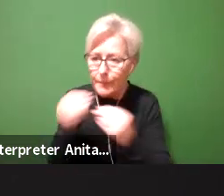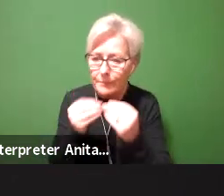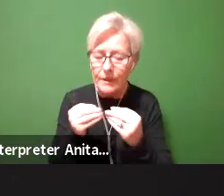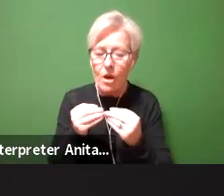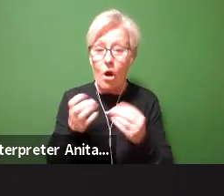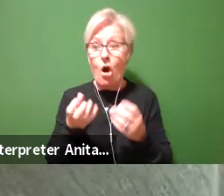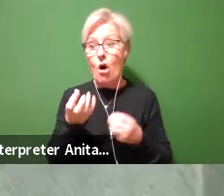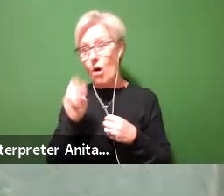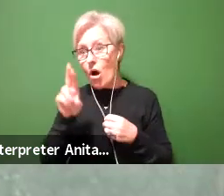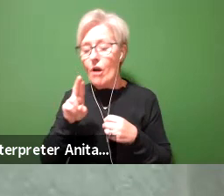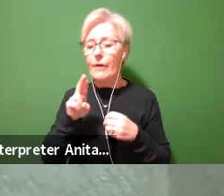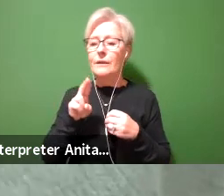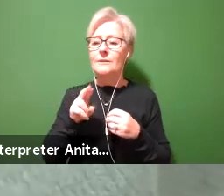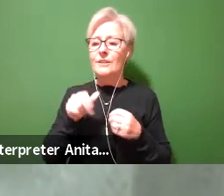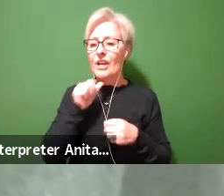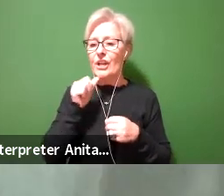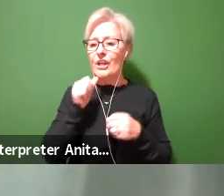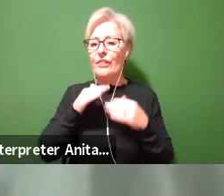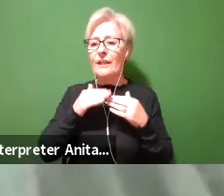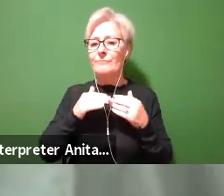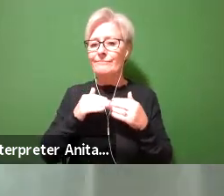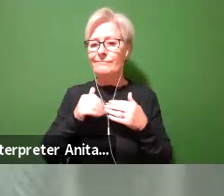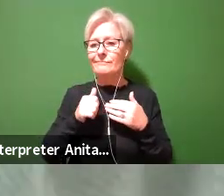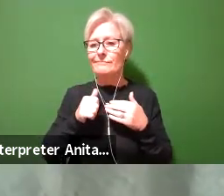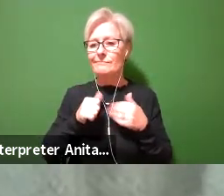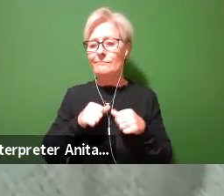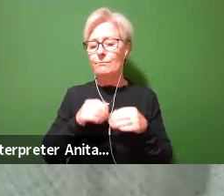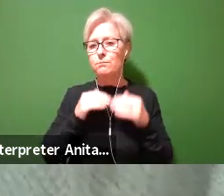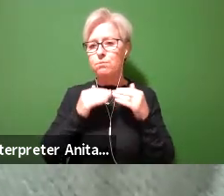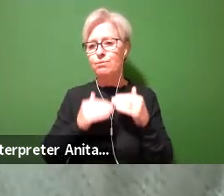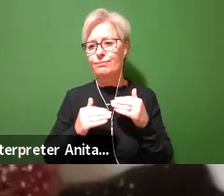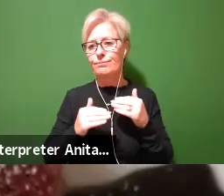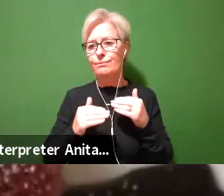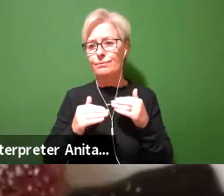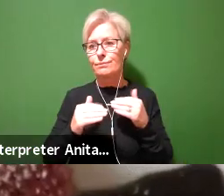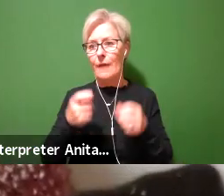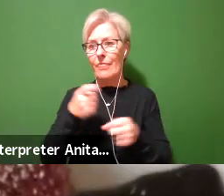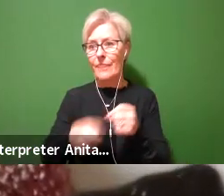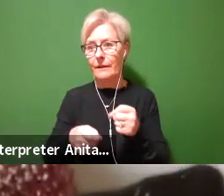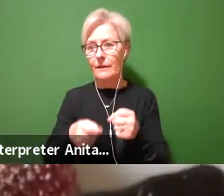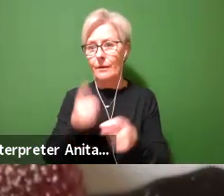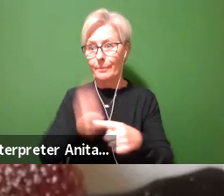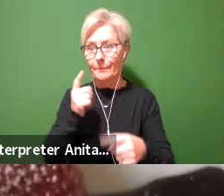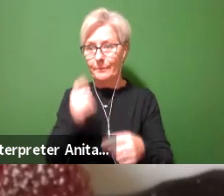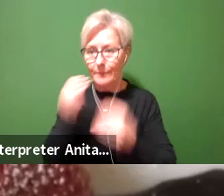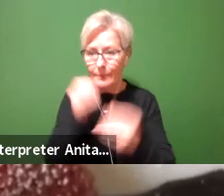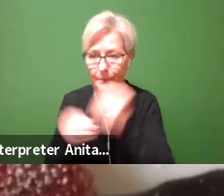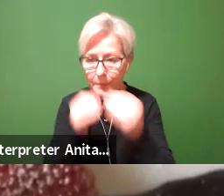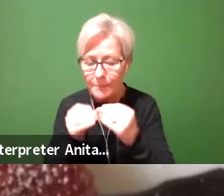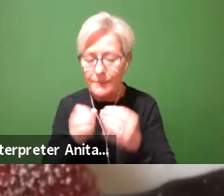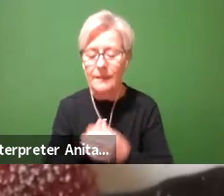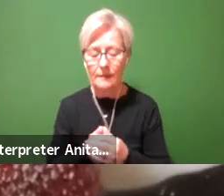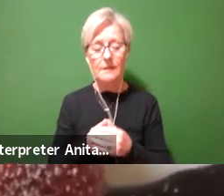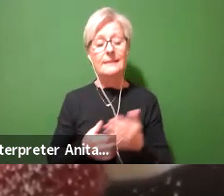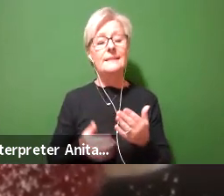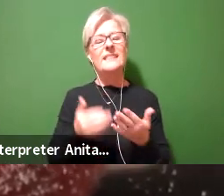All of these eating styles make us feel worse, and it turns into a cycle. Learn to recognize that you're stressed, try some